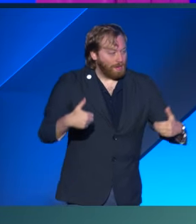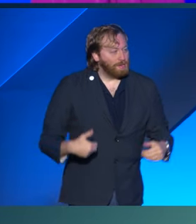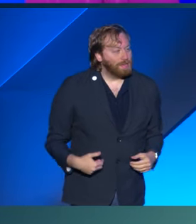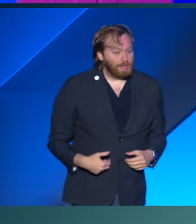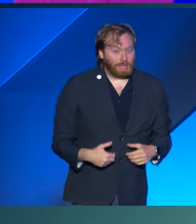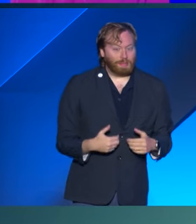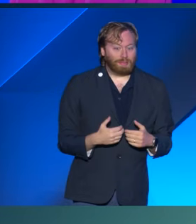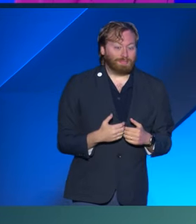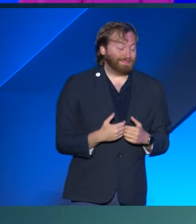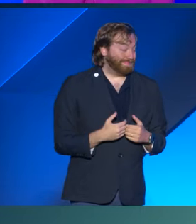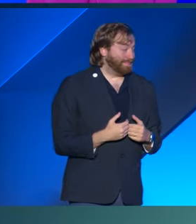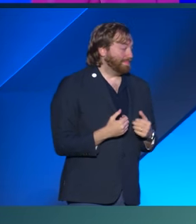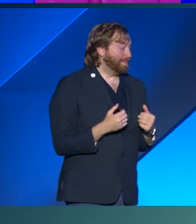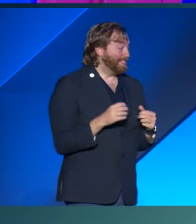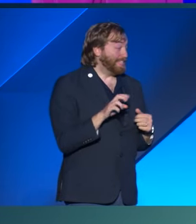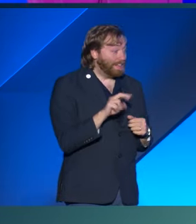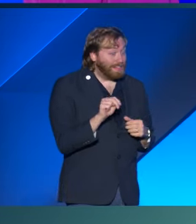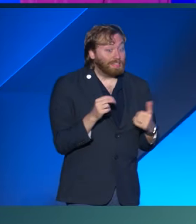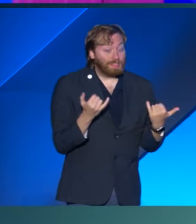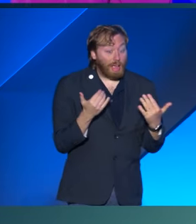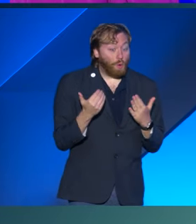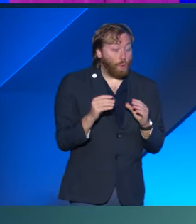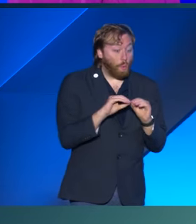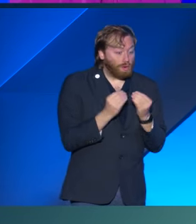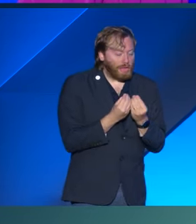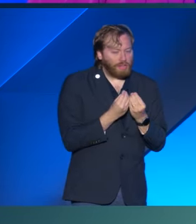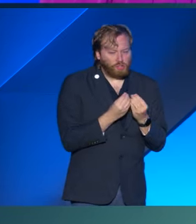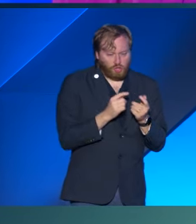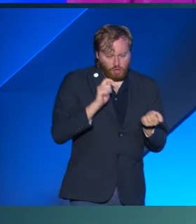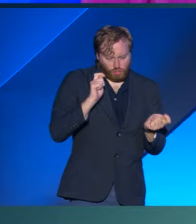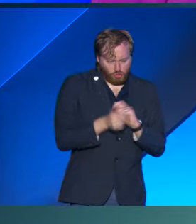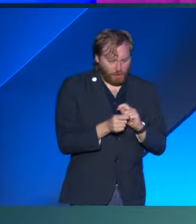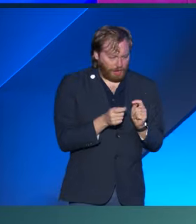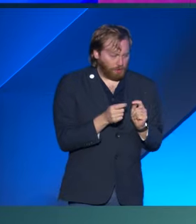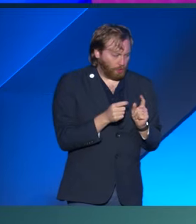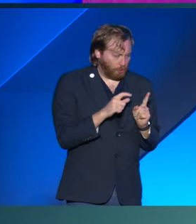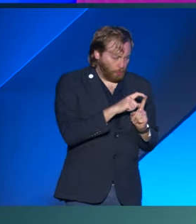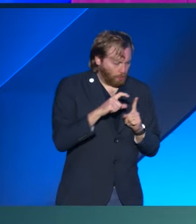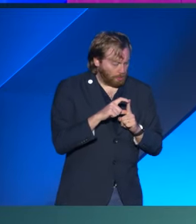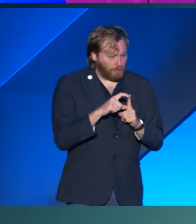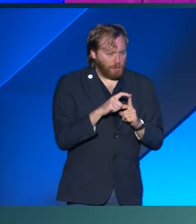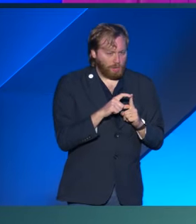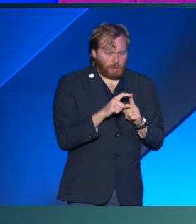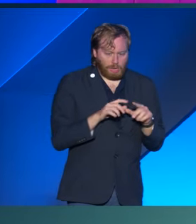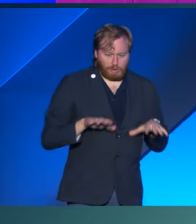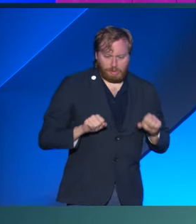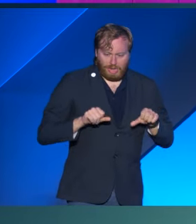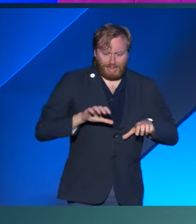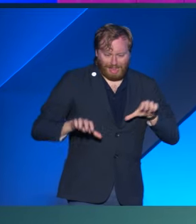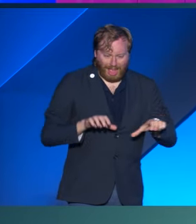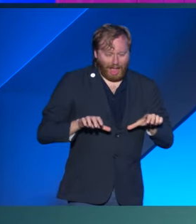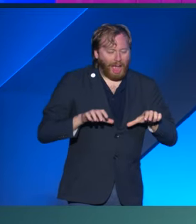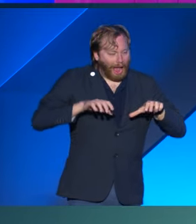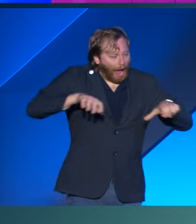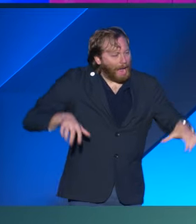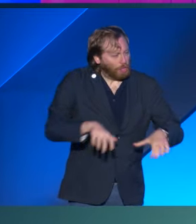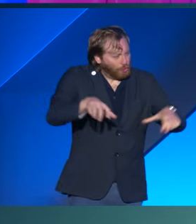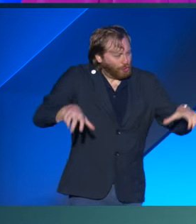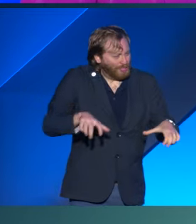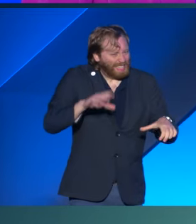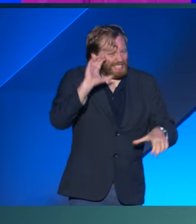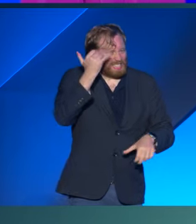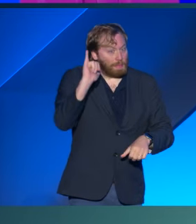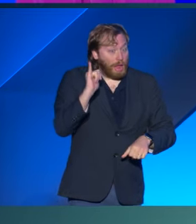organizations are incorporating language and taking actions that feels like we're moving two steps back instead of